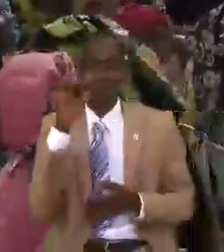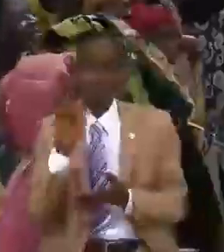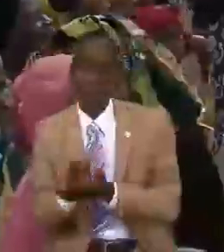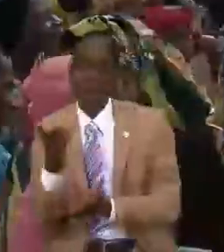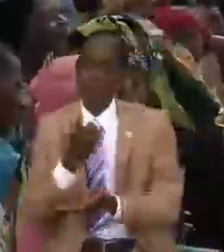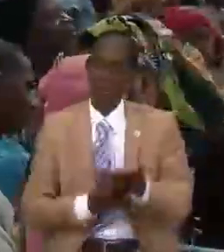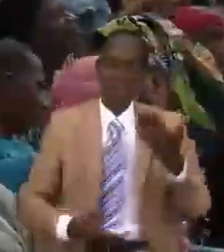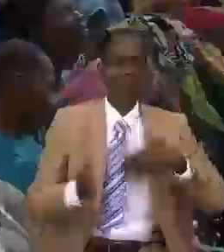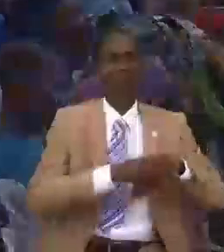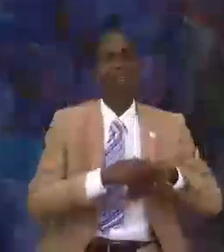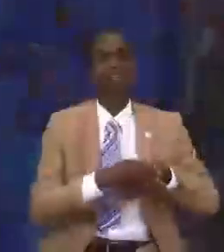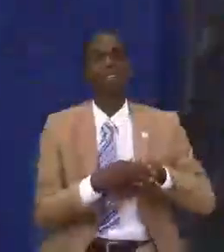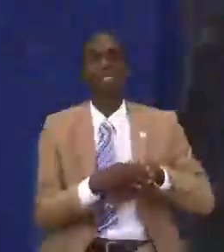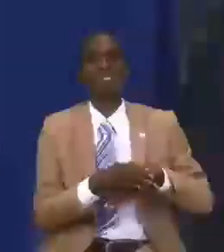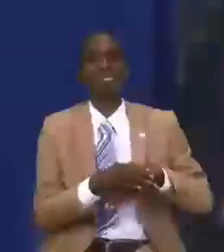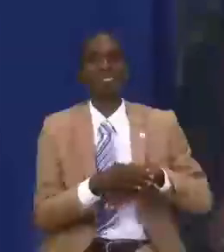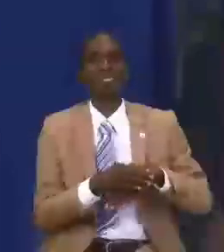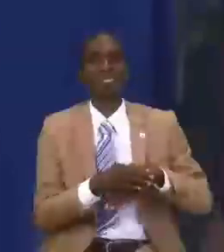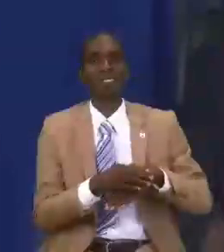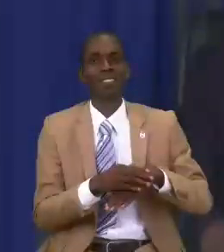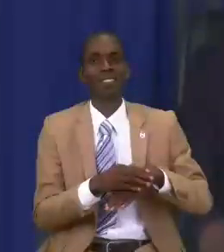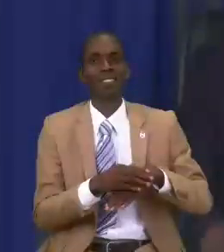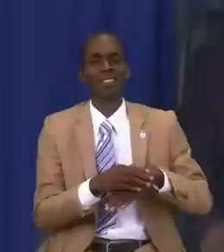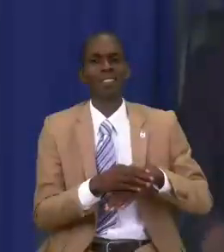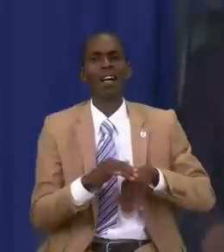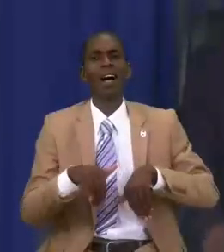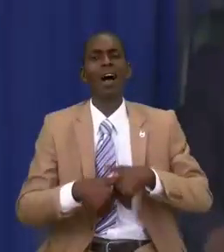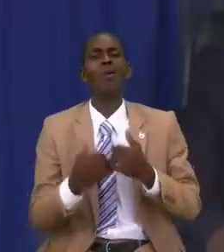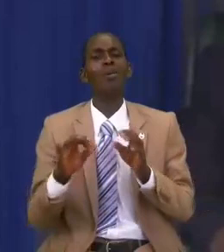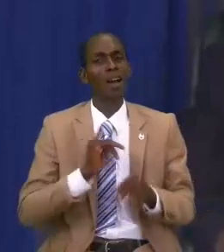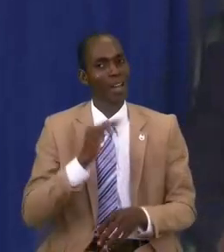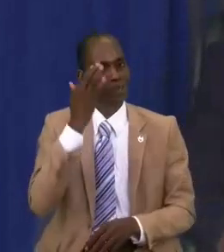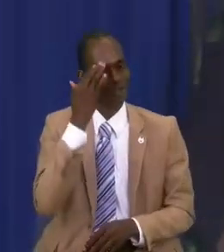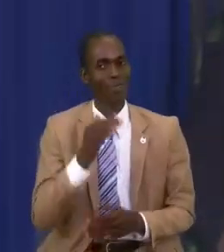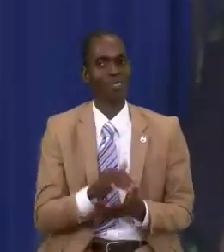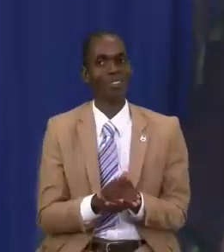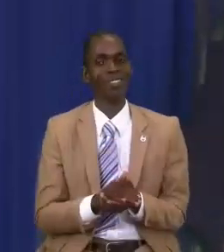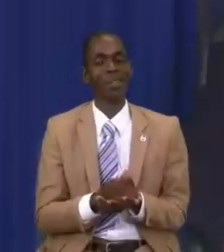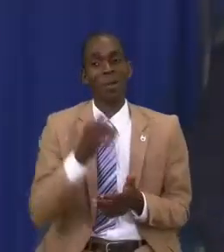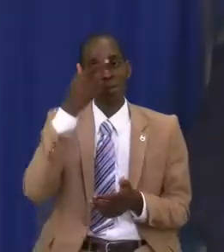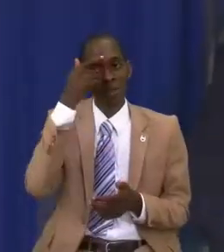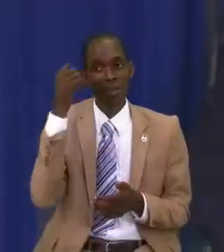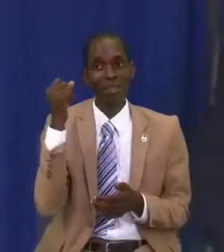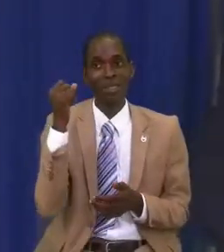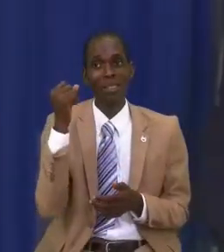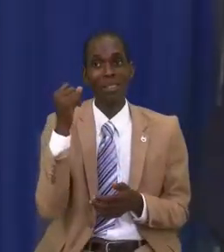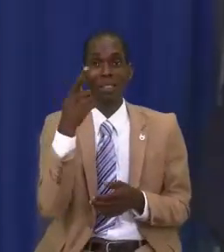How do I know? Because the church, denomination, the whole of England,